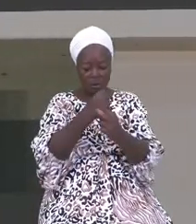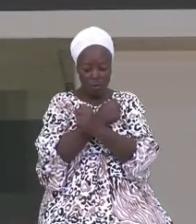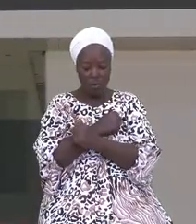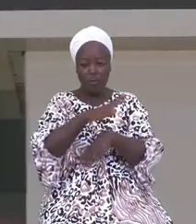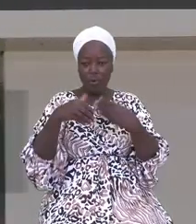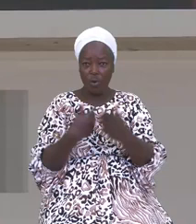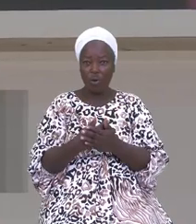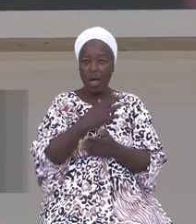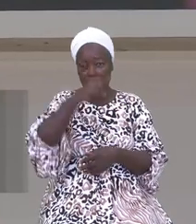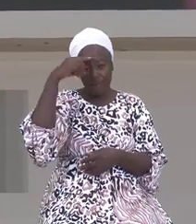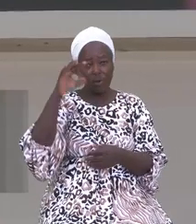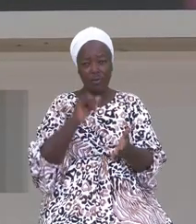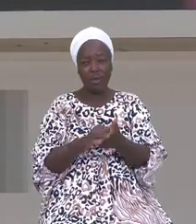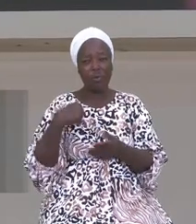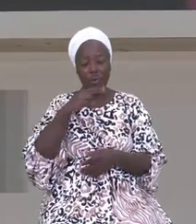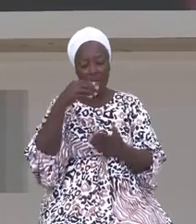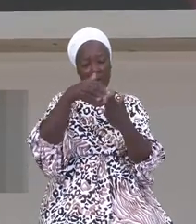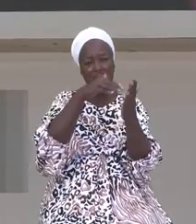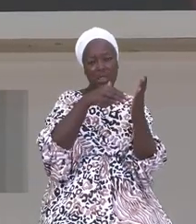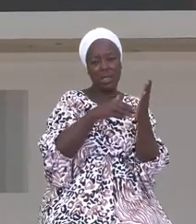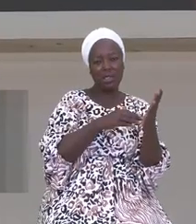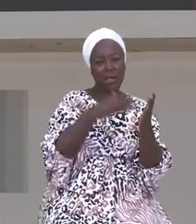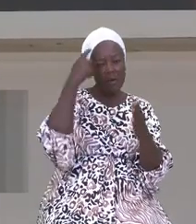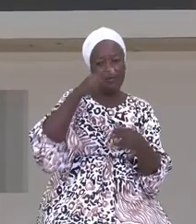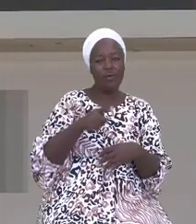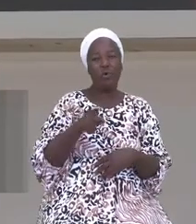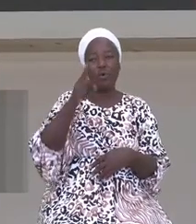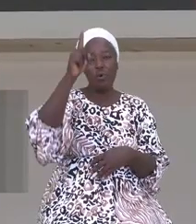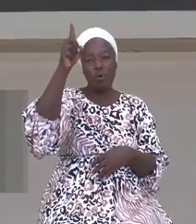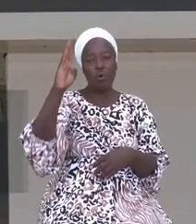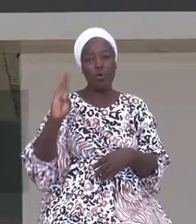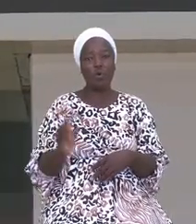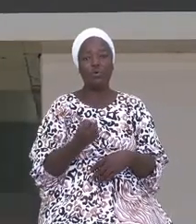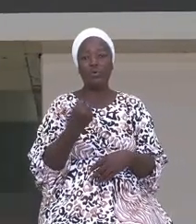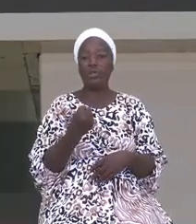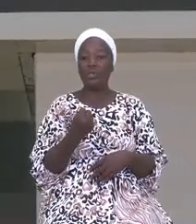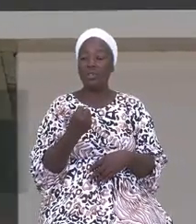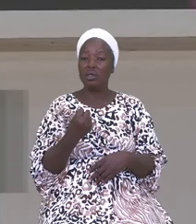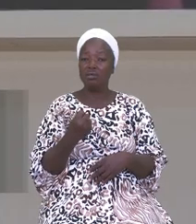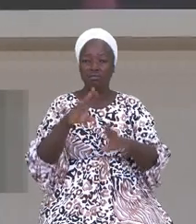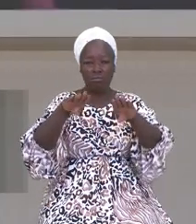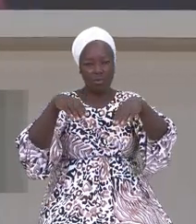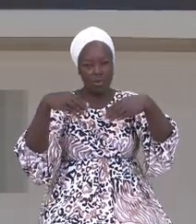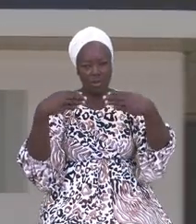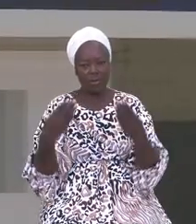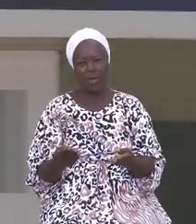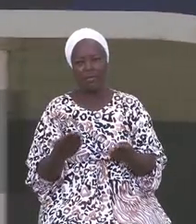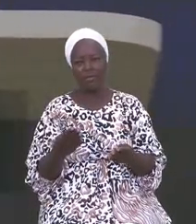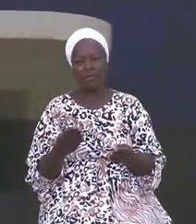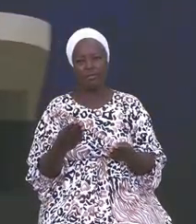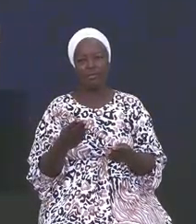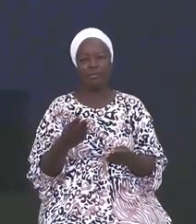enlisted for God's supply. We're looking at Philippians chapter